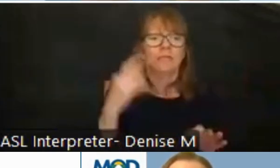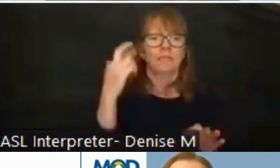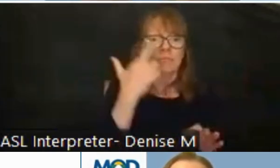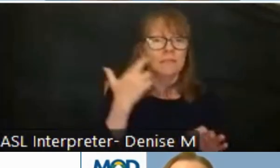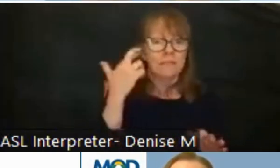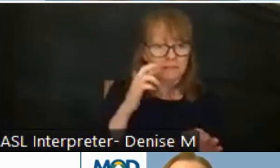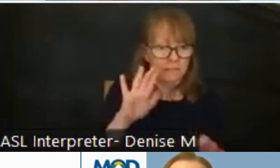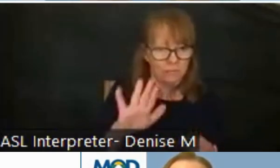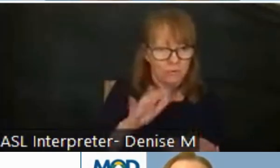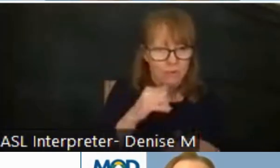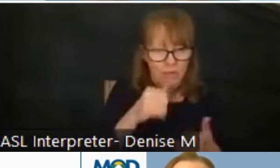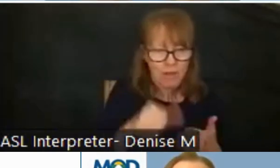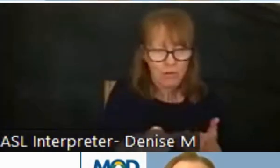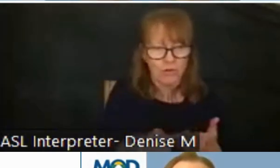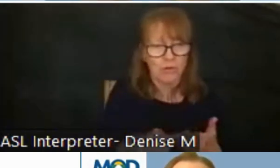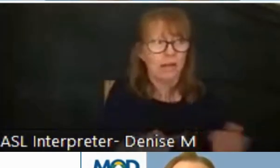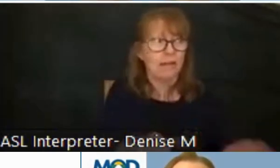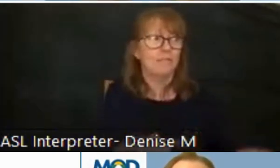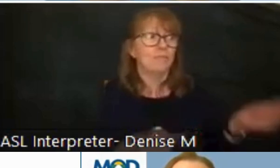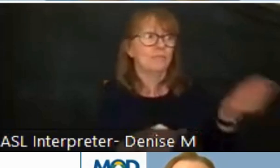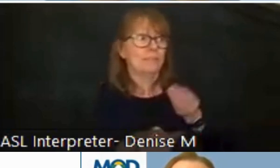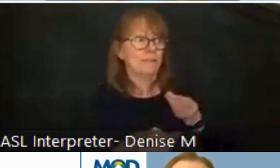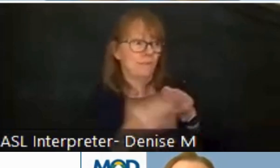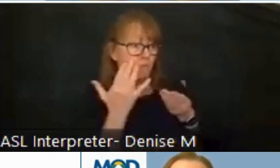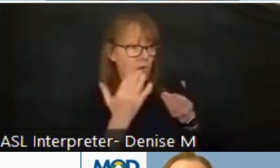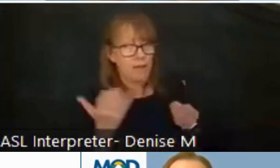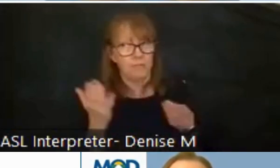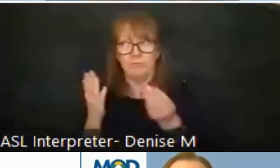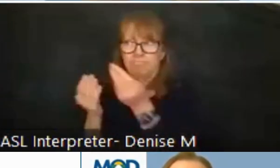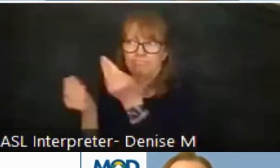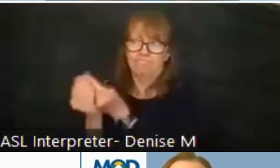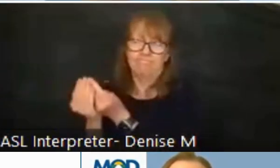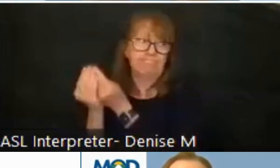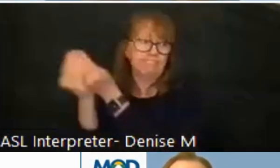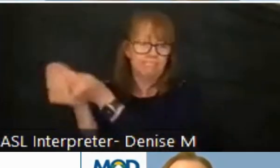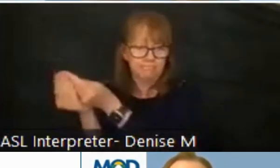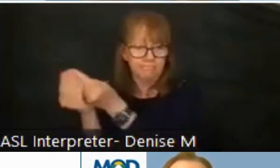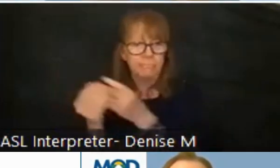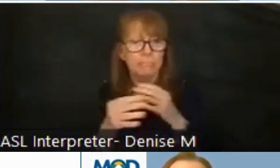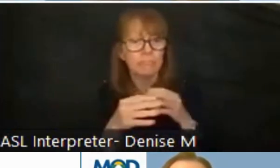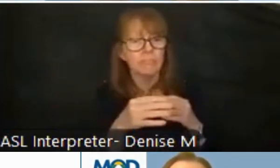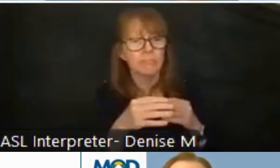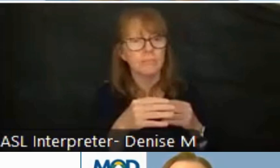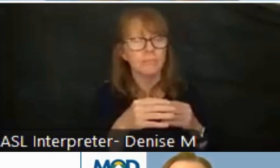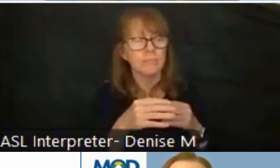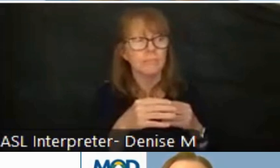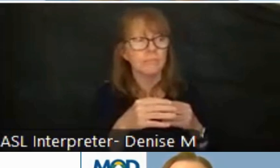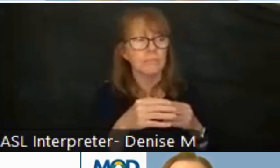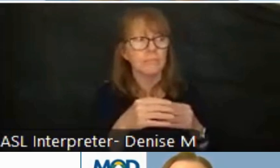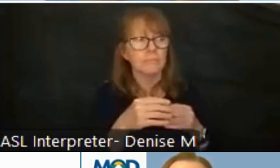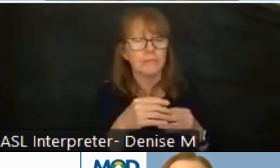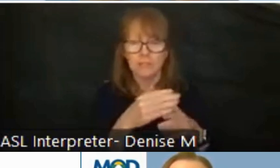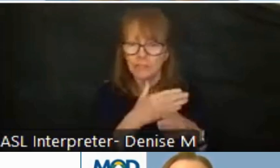process, to talk with your provider about what language you're comfortable using to describe your disability.